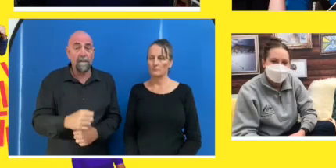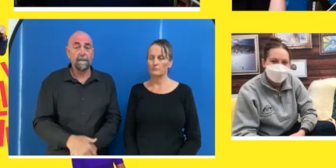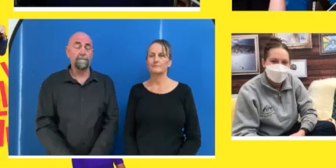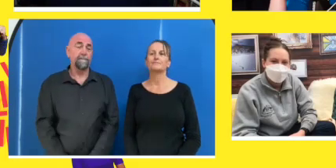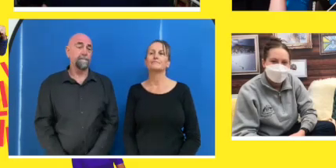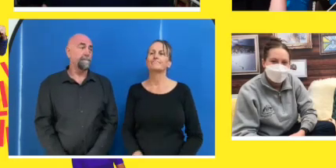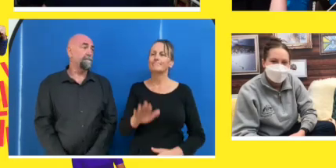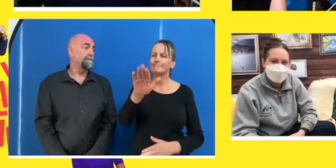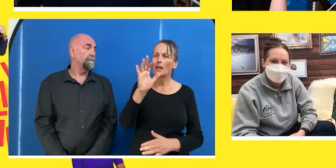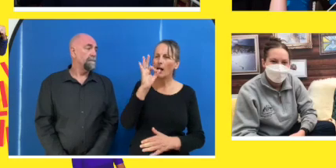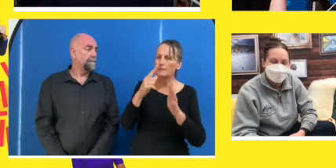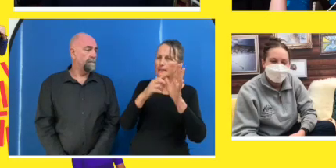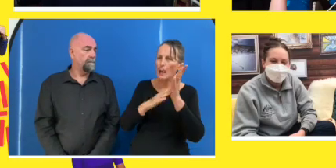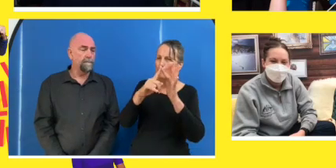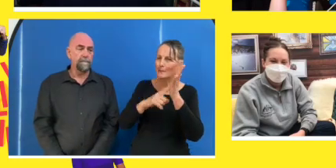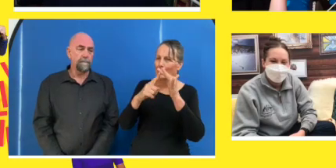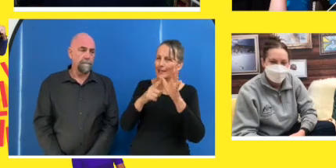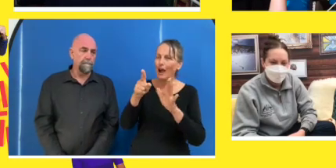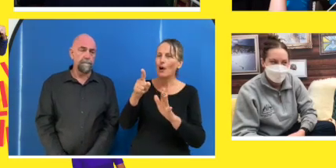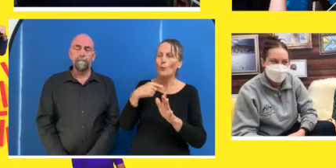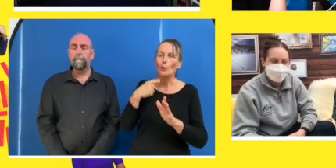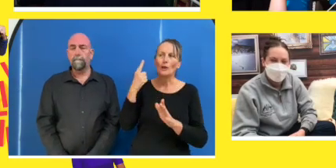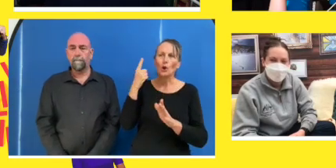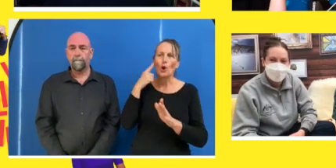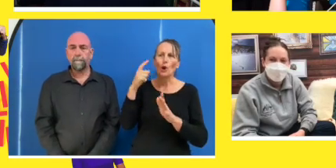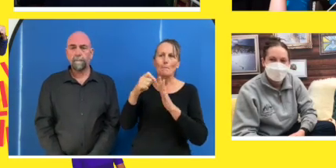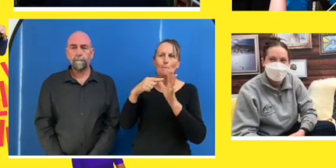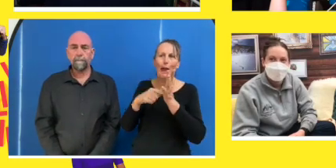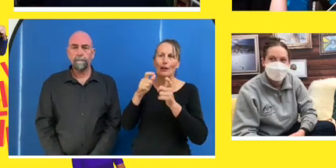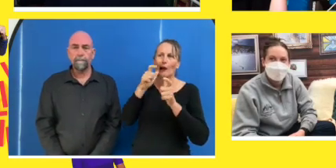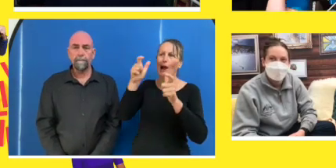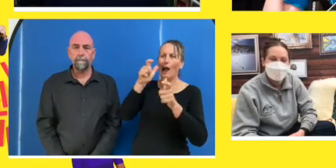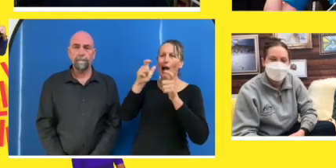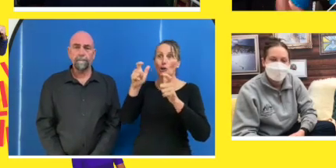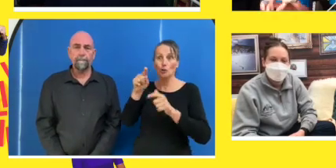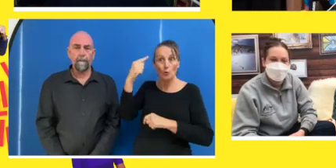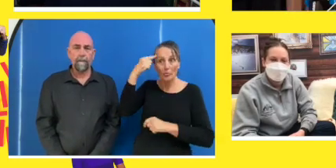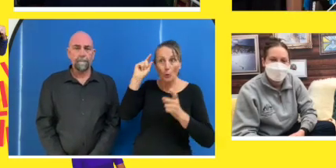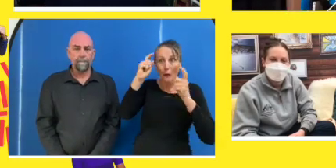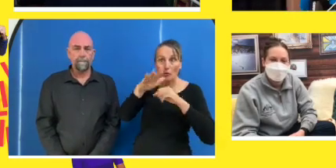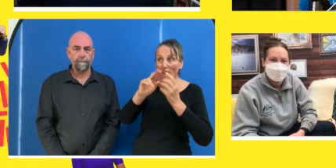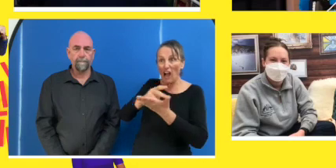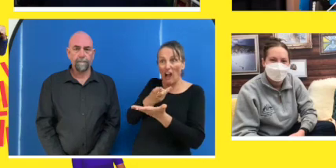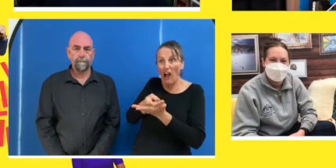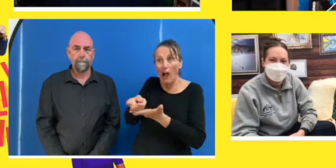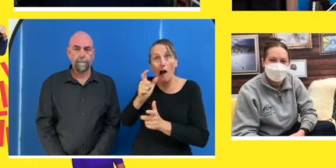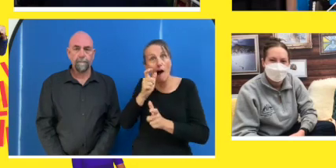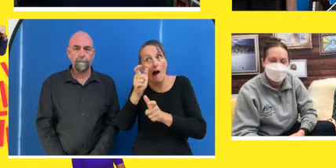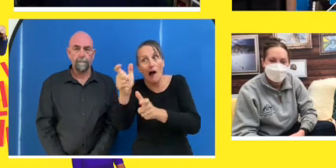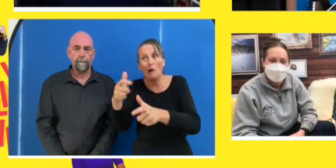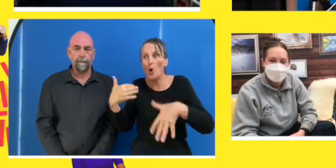But if you don't trust your guide to get you down the hill at 100 Ks plus an hour, something bad